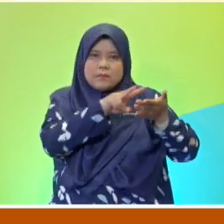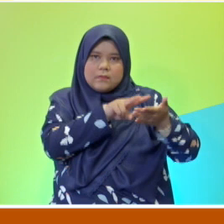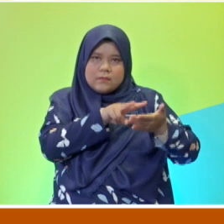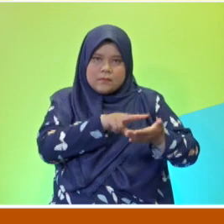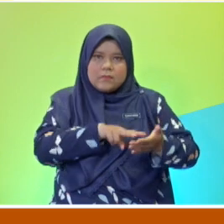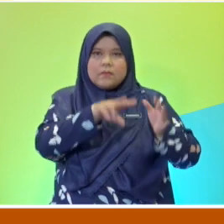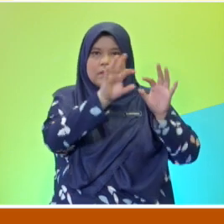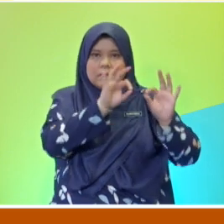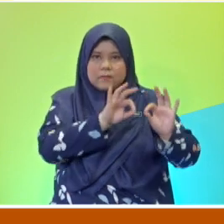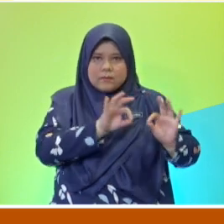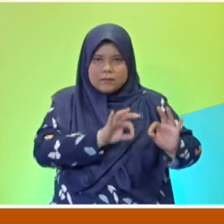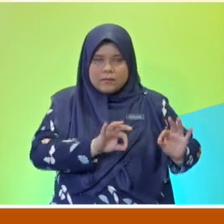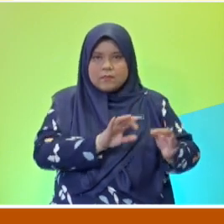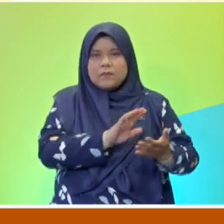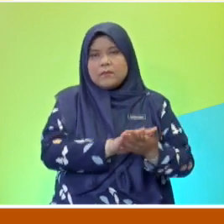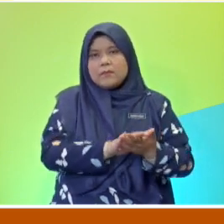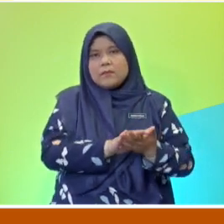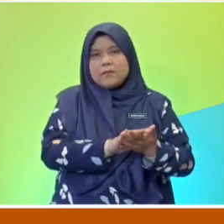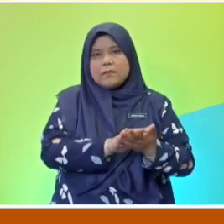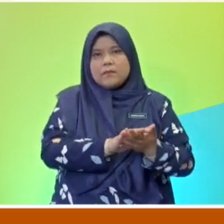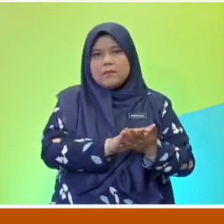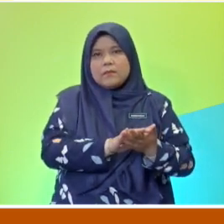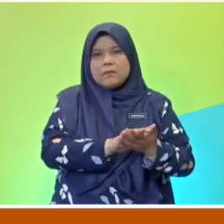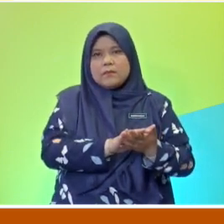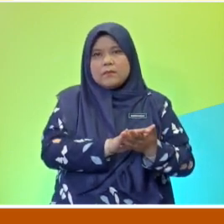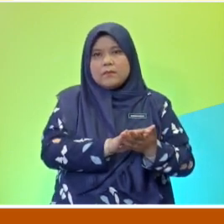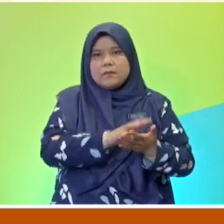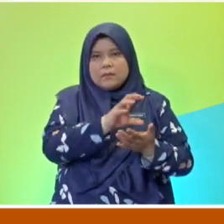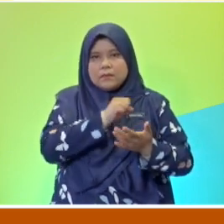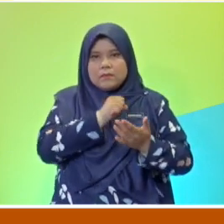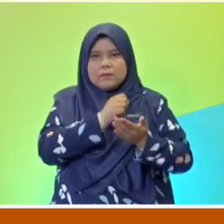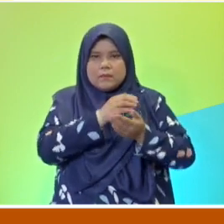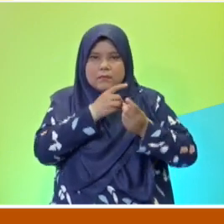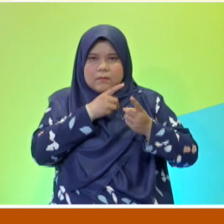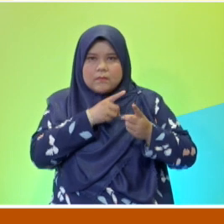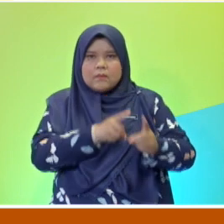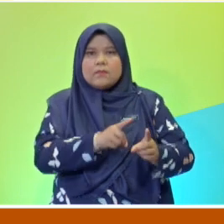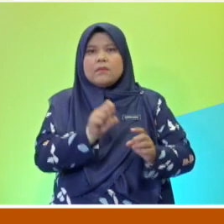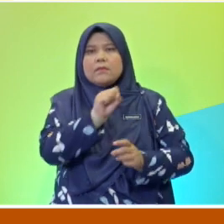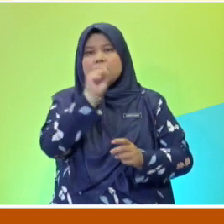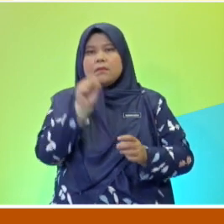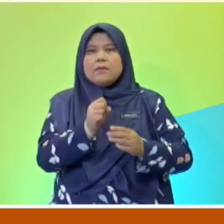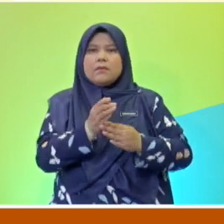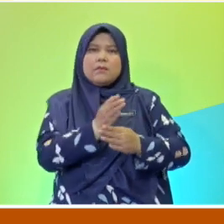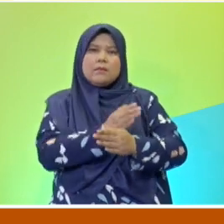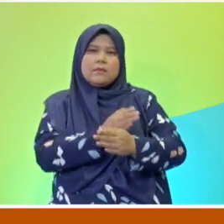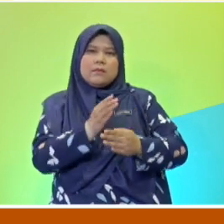text and to give short answers based on the question given. However, Chris, there's a difference between